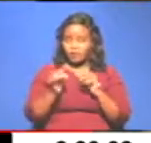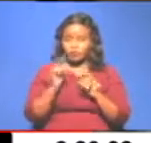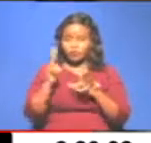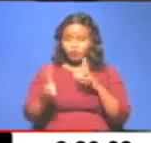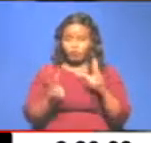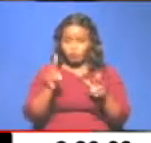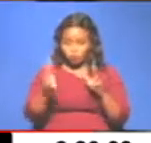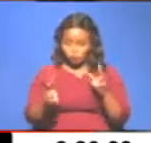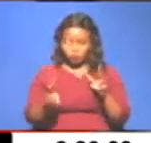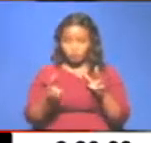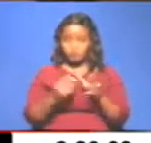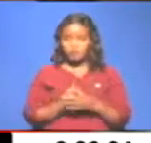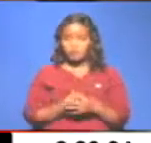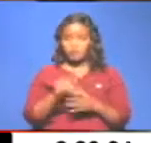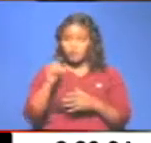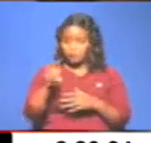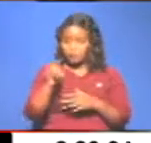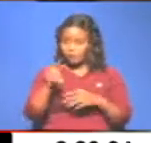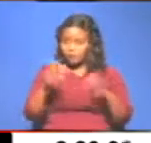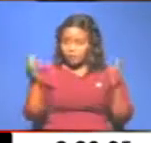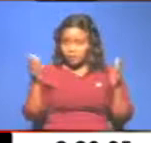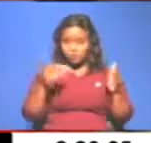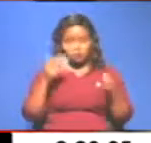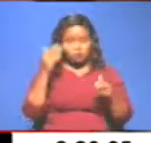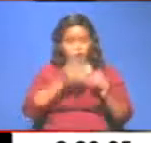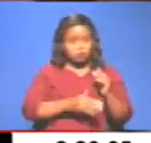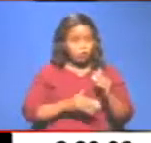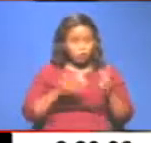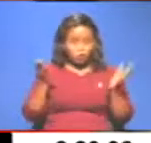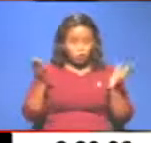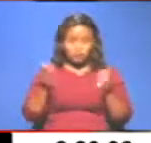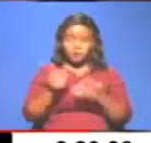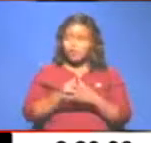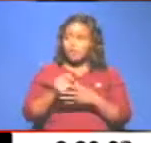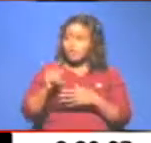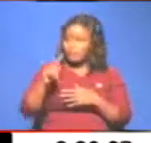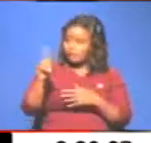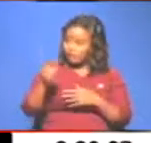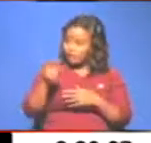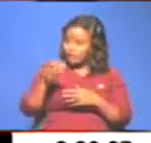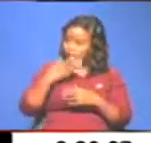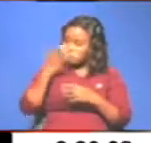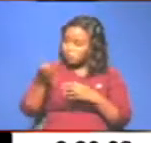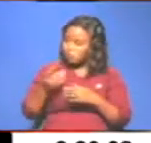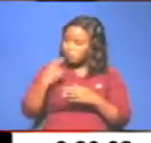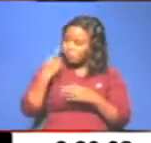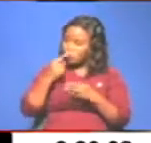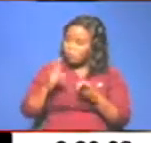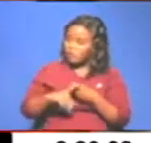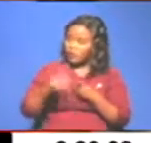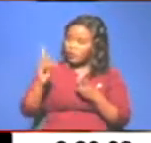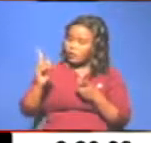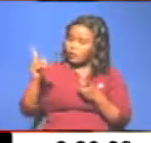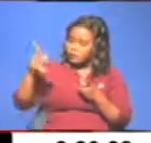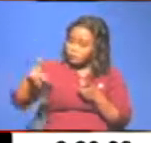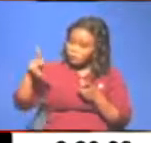January 2022 restrains the first respondent, who is basically the DPP,